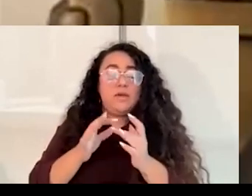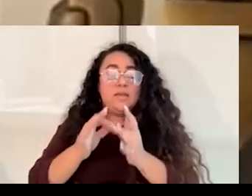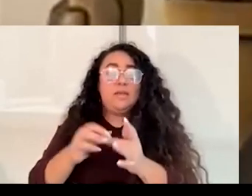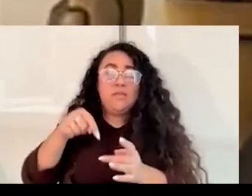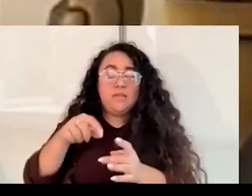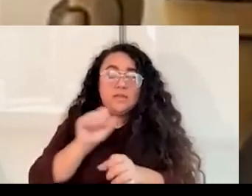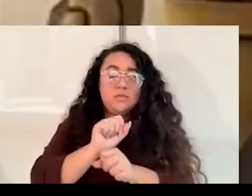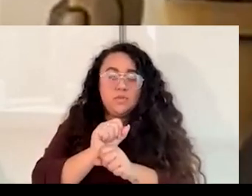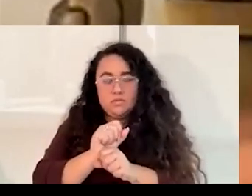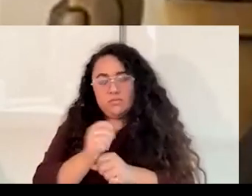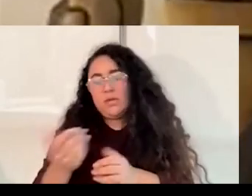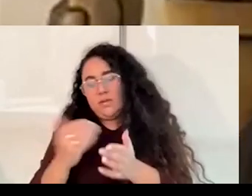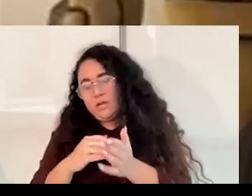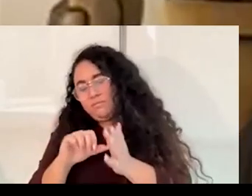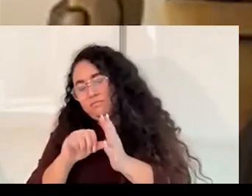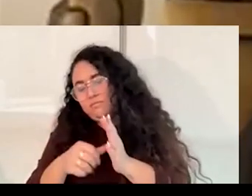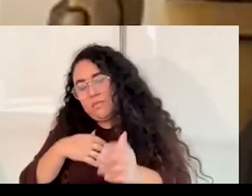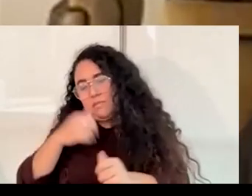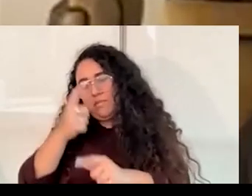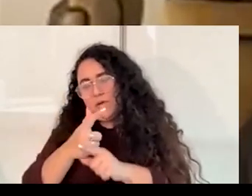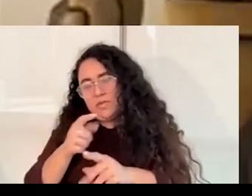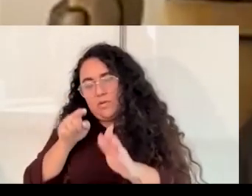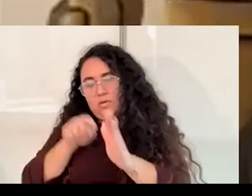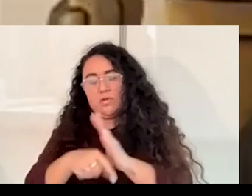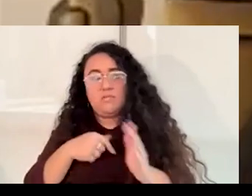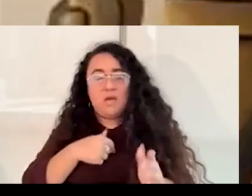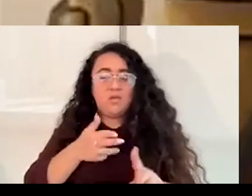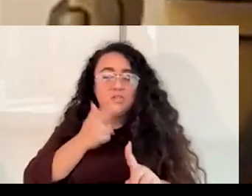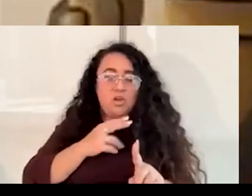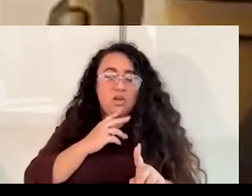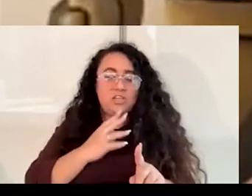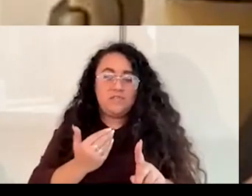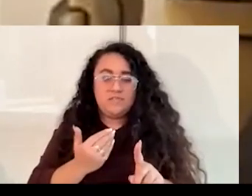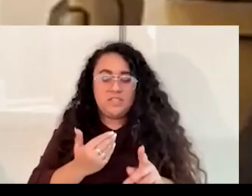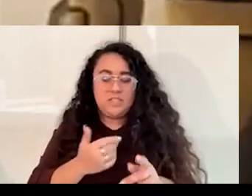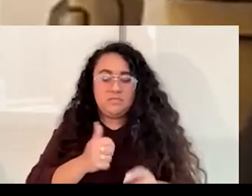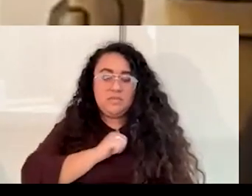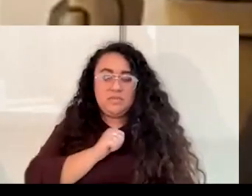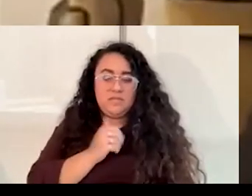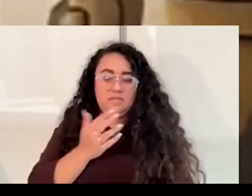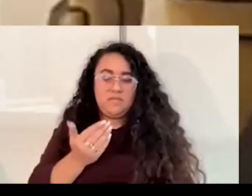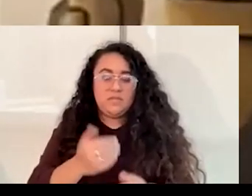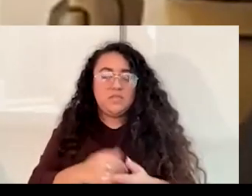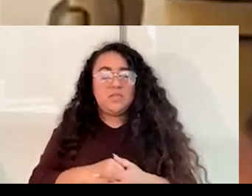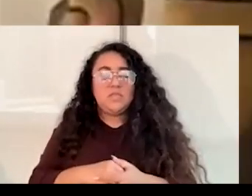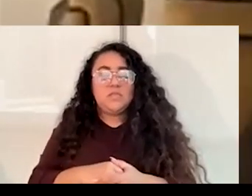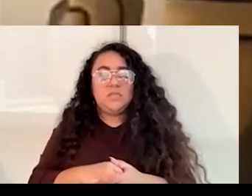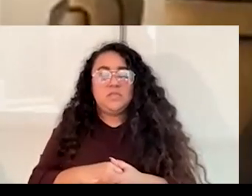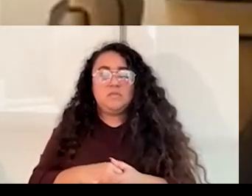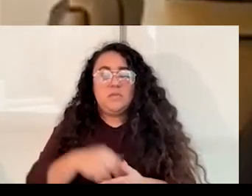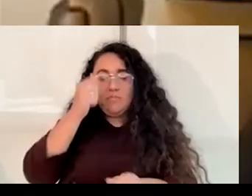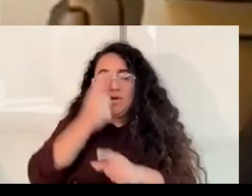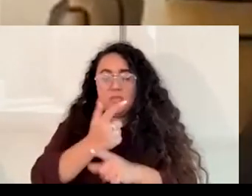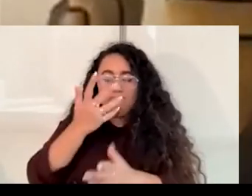brother to a homicide, and I also have been shot myself at the age of 15 years old. I lost my brother 10 years ago. And so I